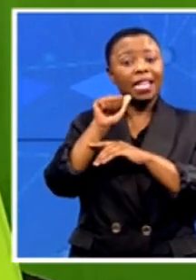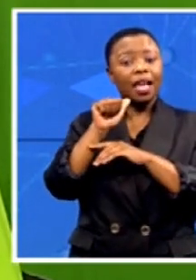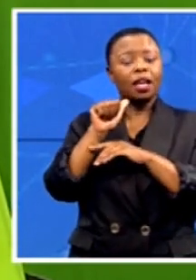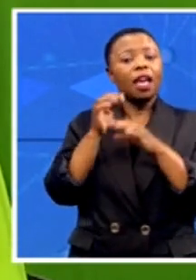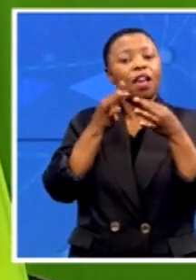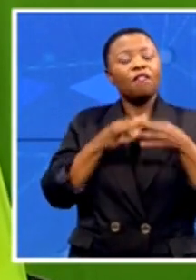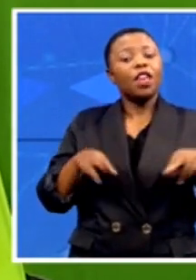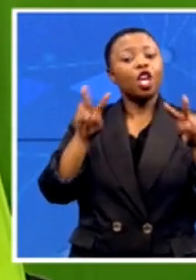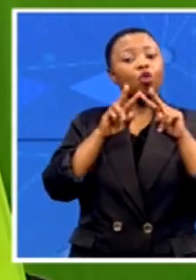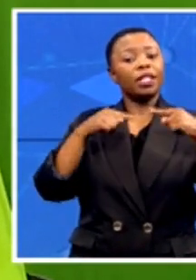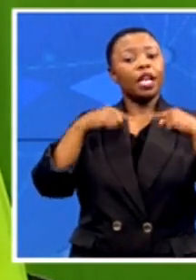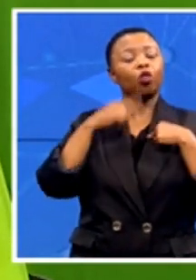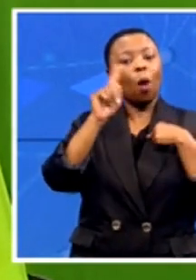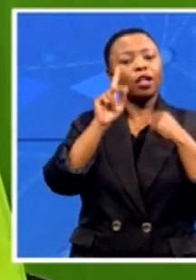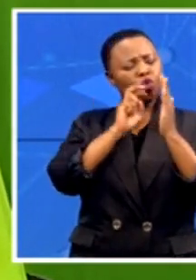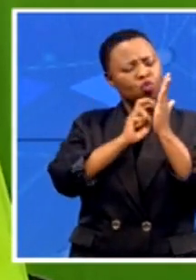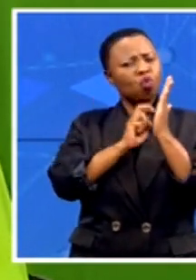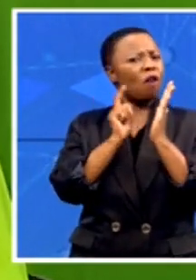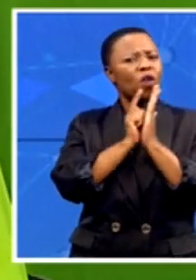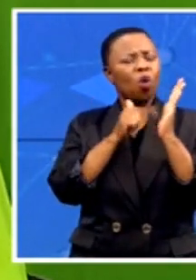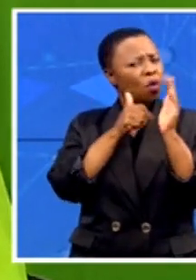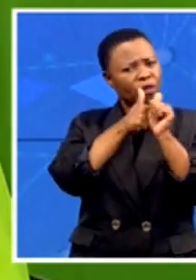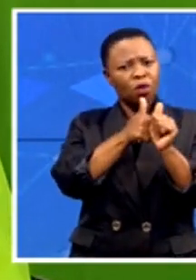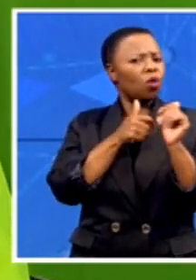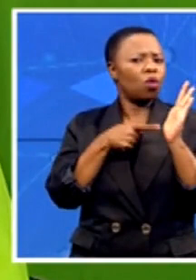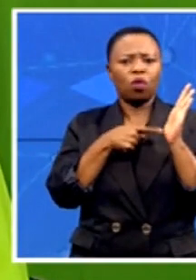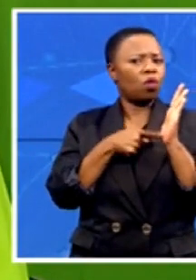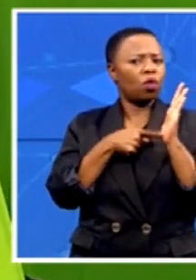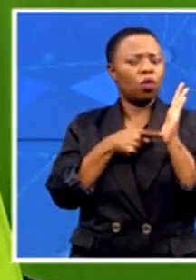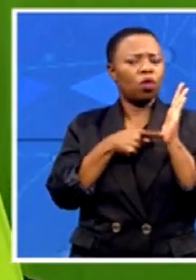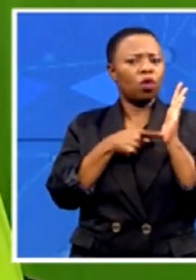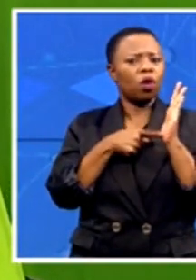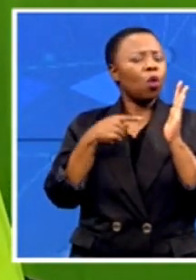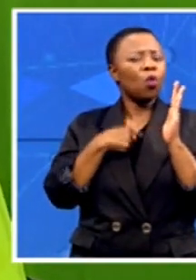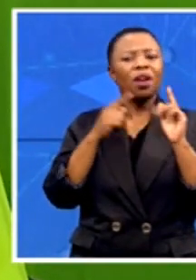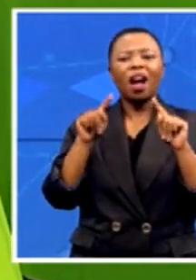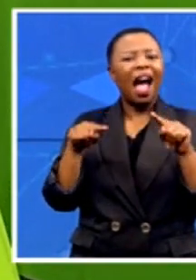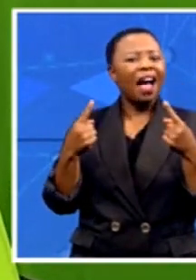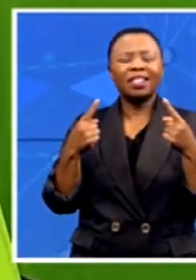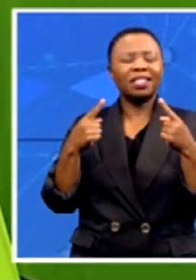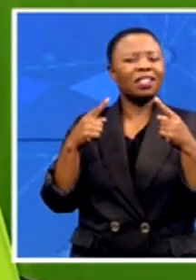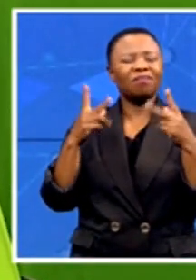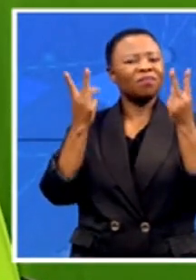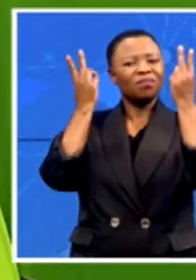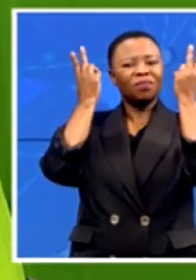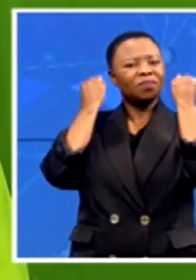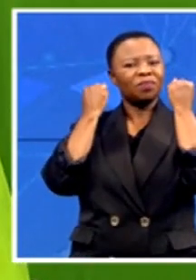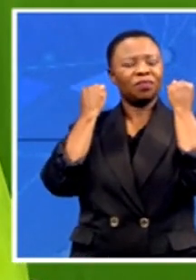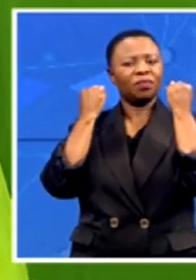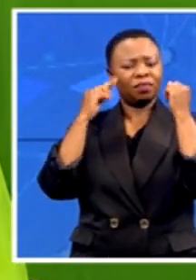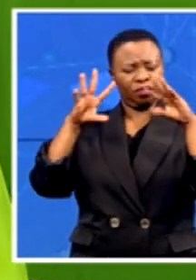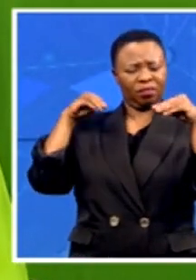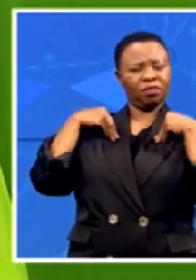There is just no way that we're going to allow anyone to trample on our rights as South Africans to participate